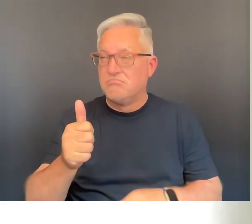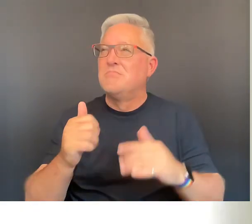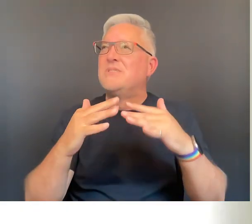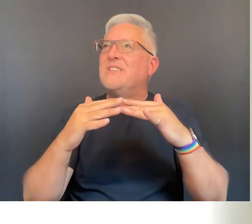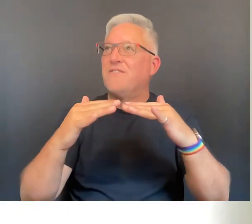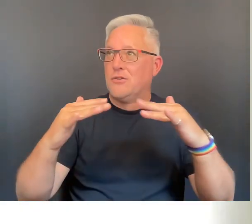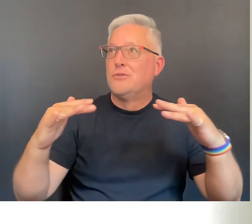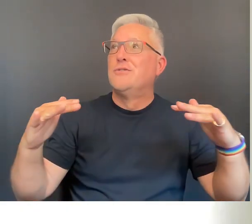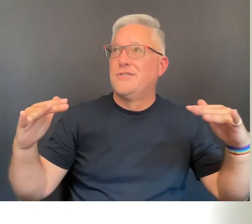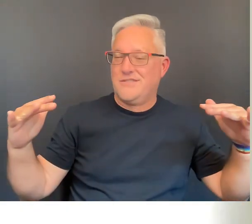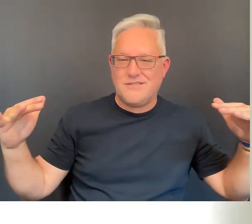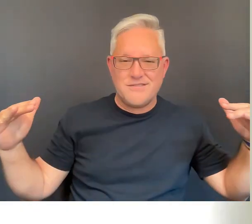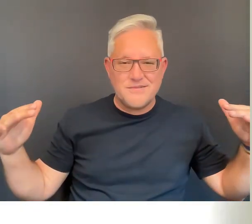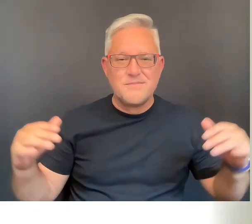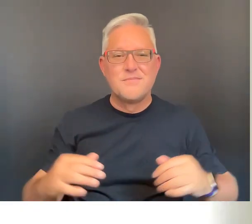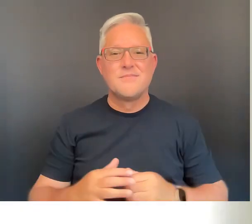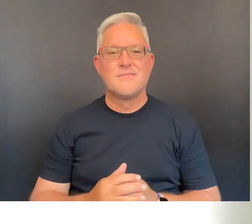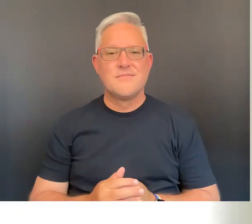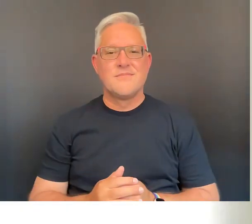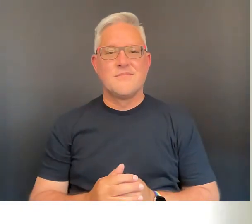diverse.